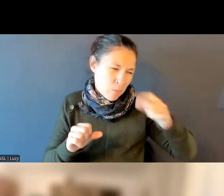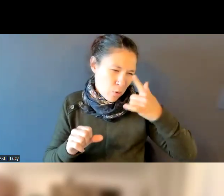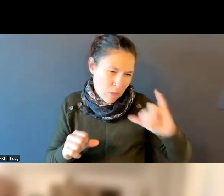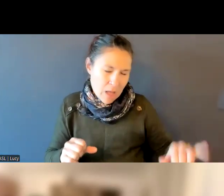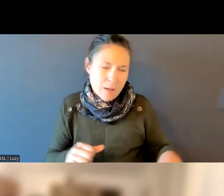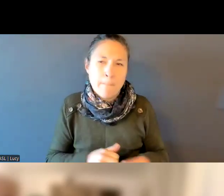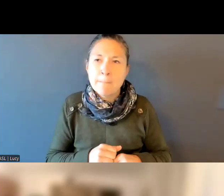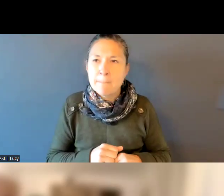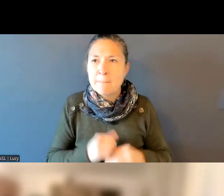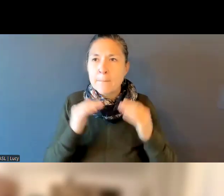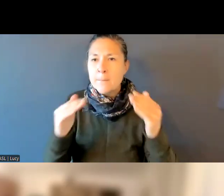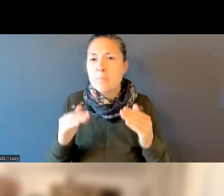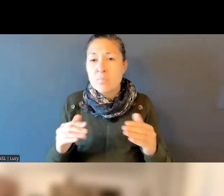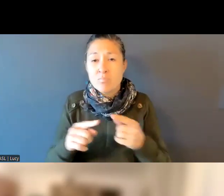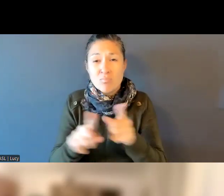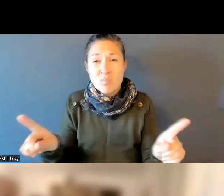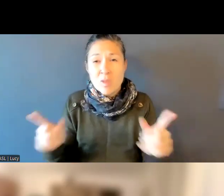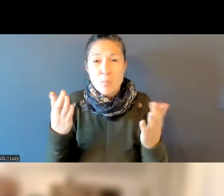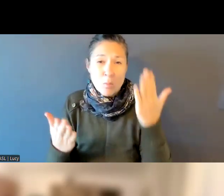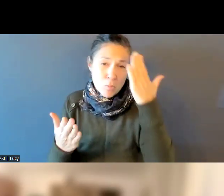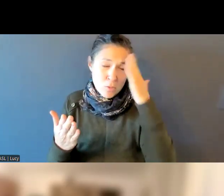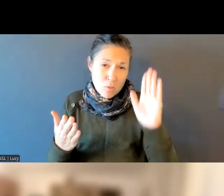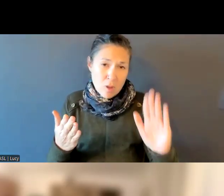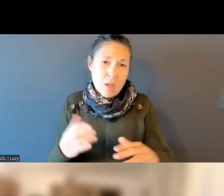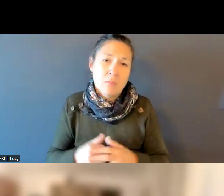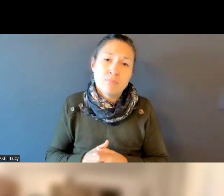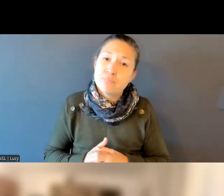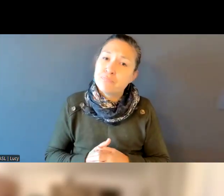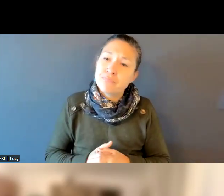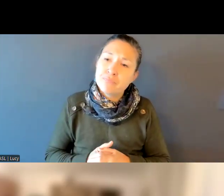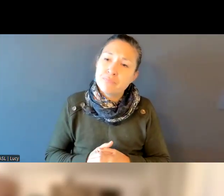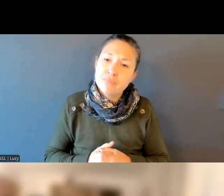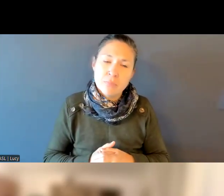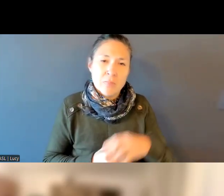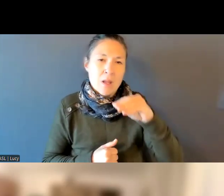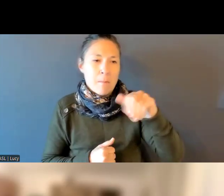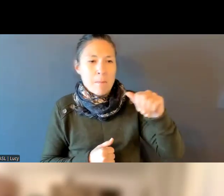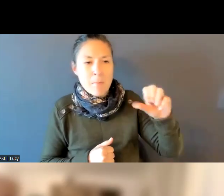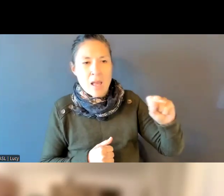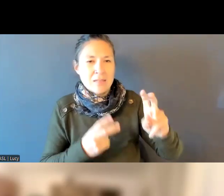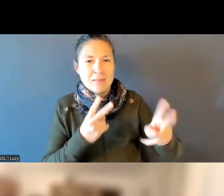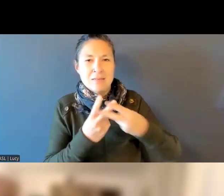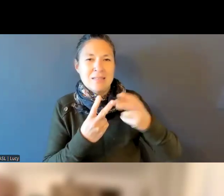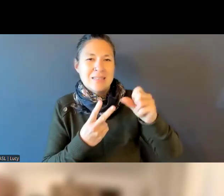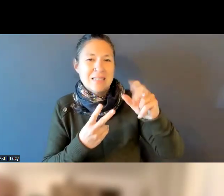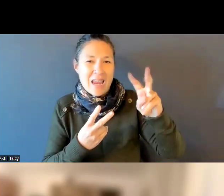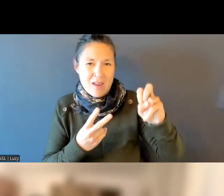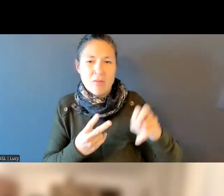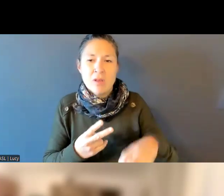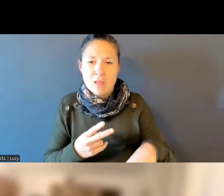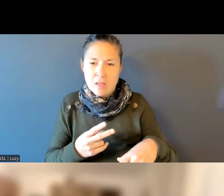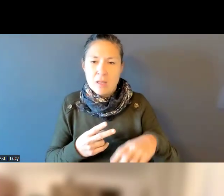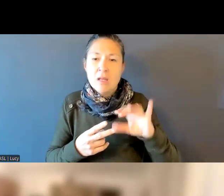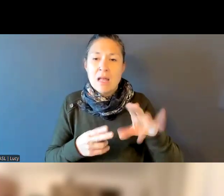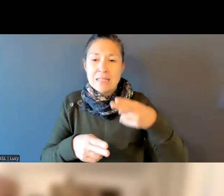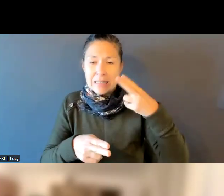Many of you will be familiar with the fact that with a Mass Save is the name of the